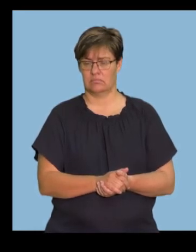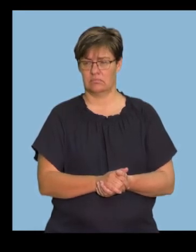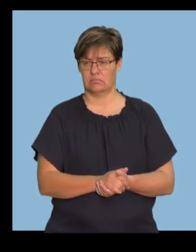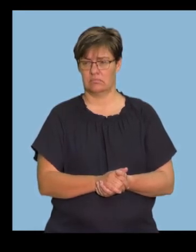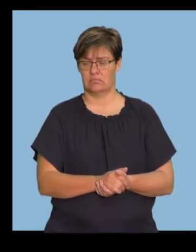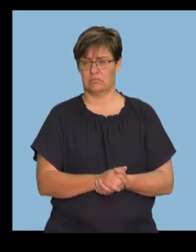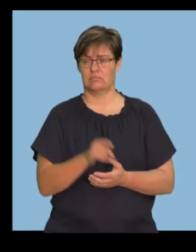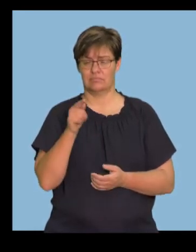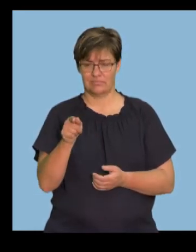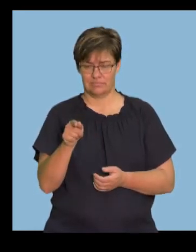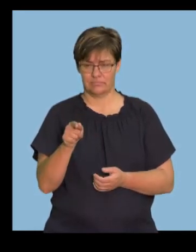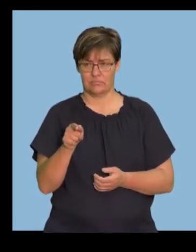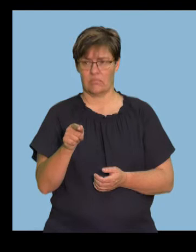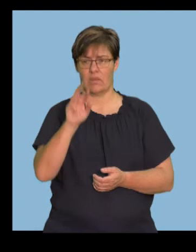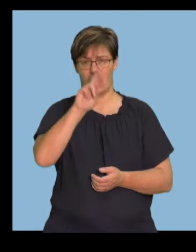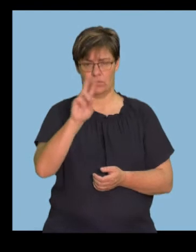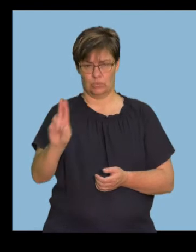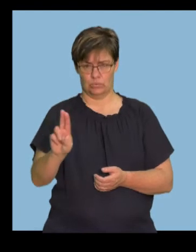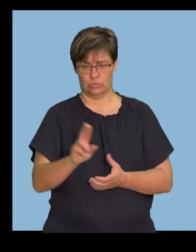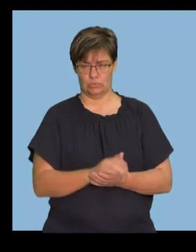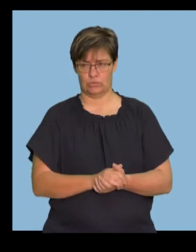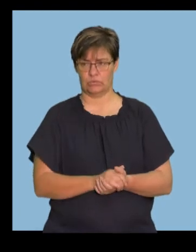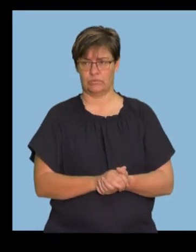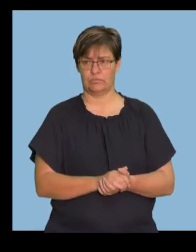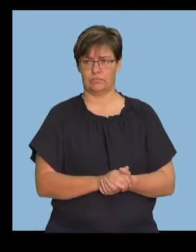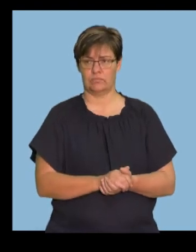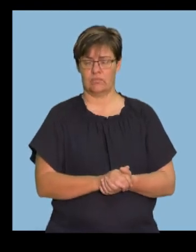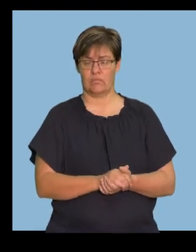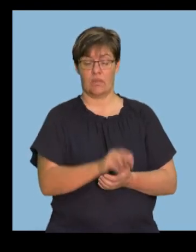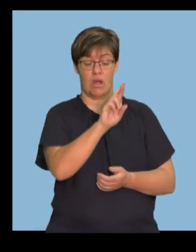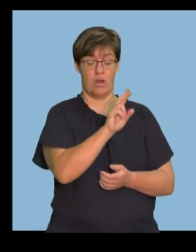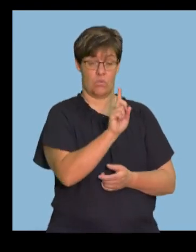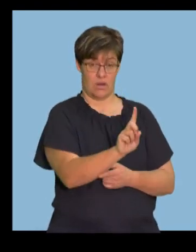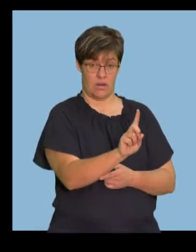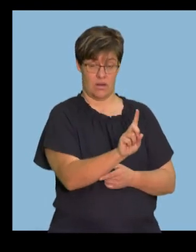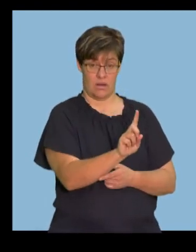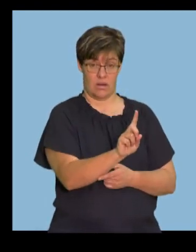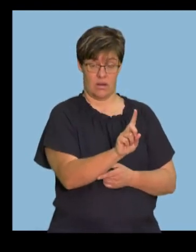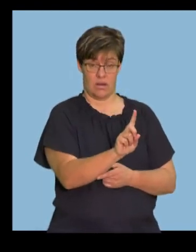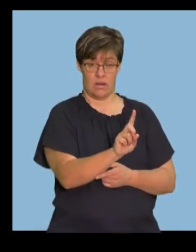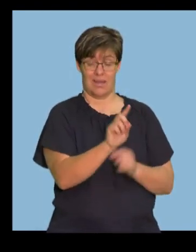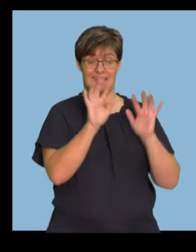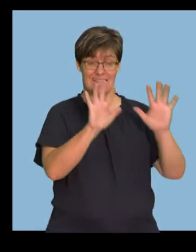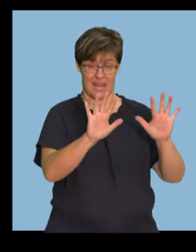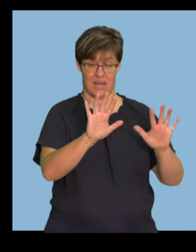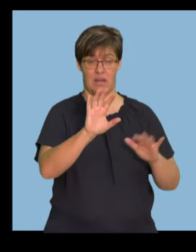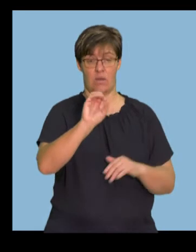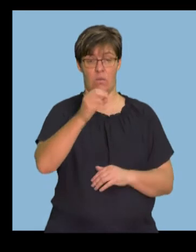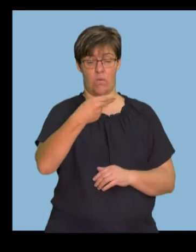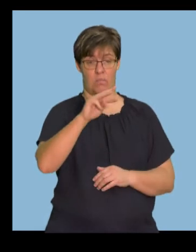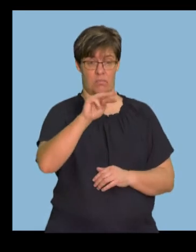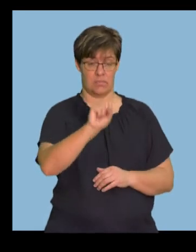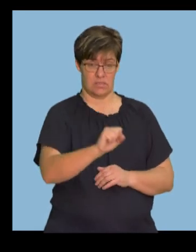So this is our R1, okay? And then this is our R2, okay? So R1 is